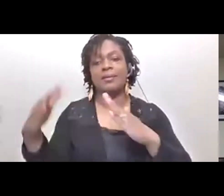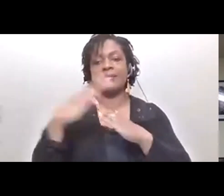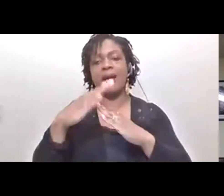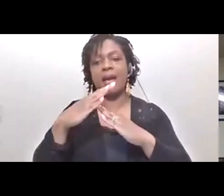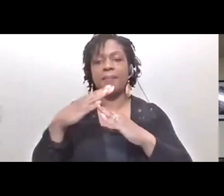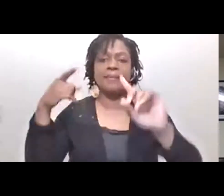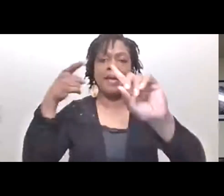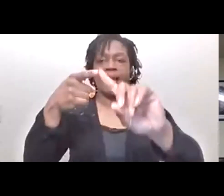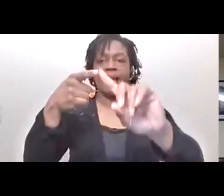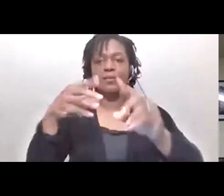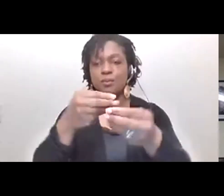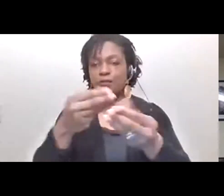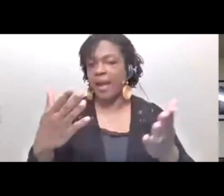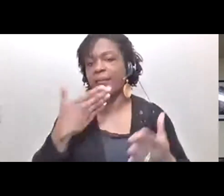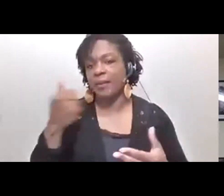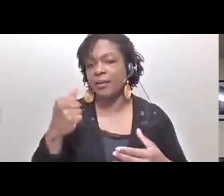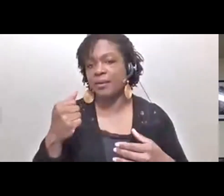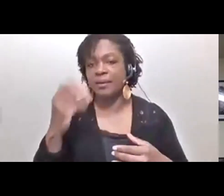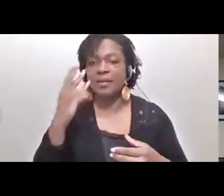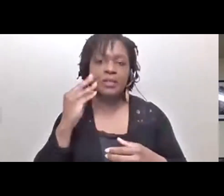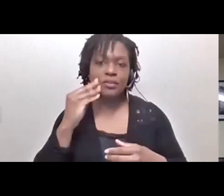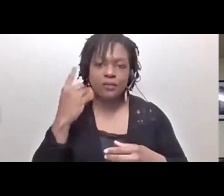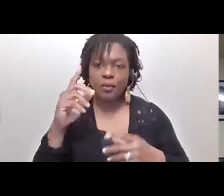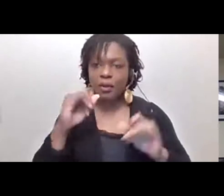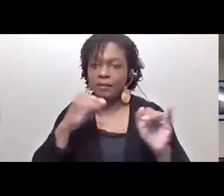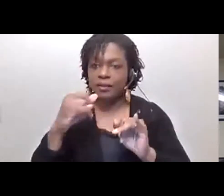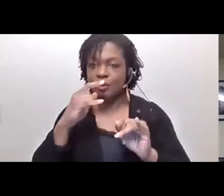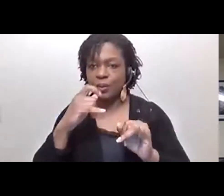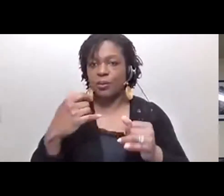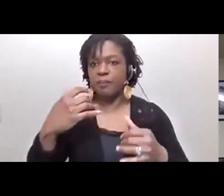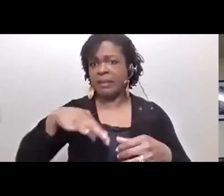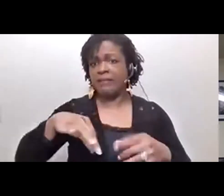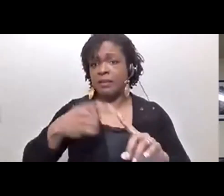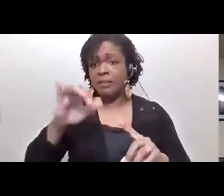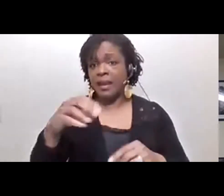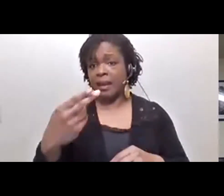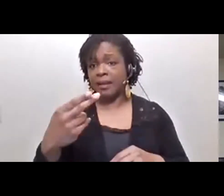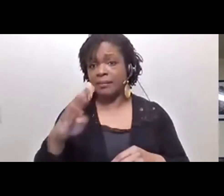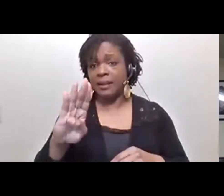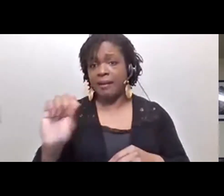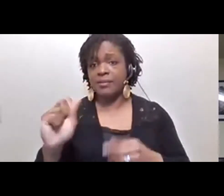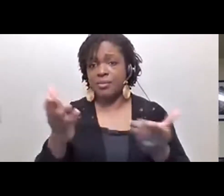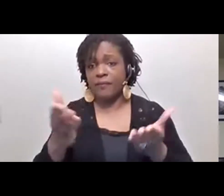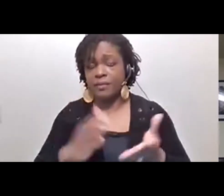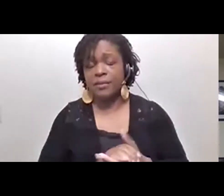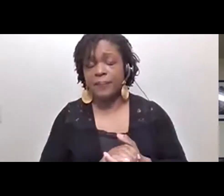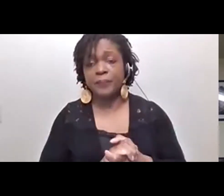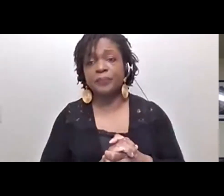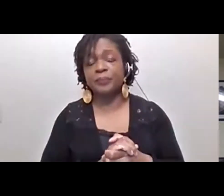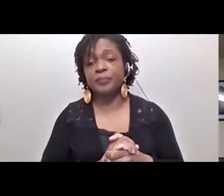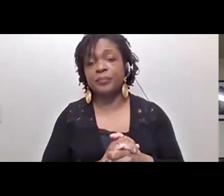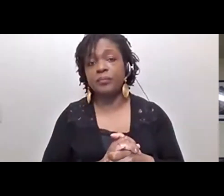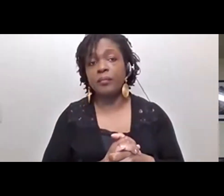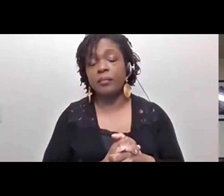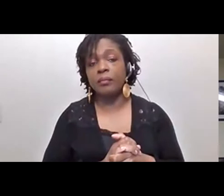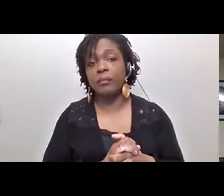provide a better experience for individuals who are beneficiaries of HCBS services. I think from what I